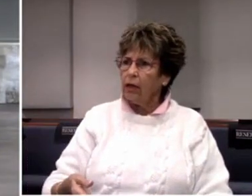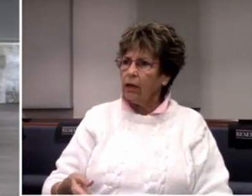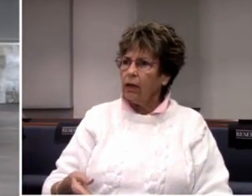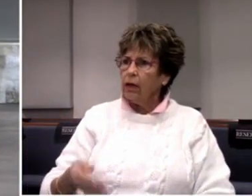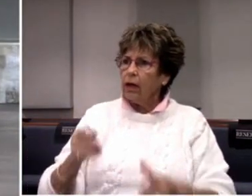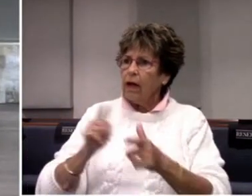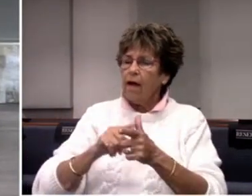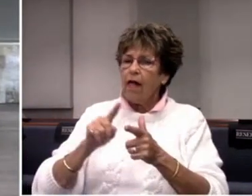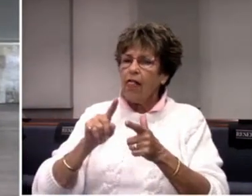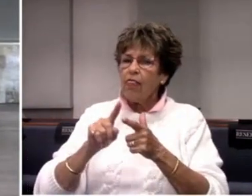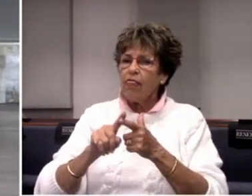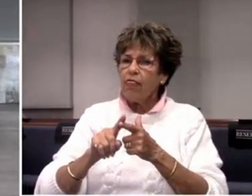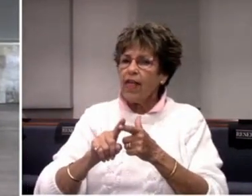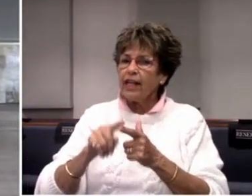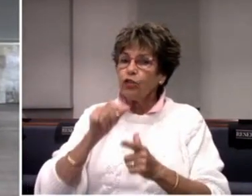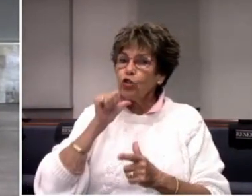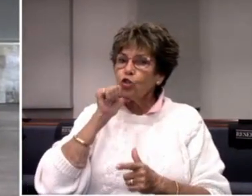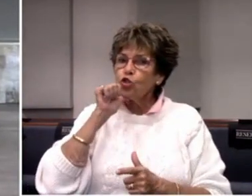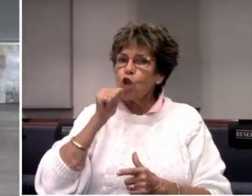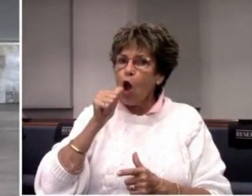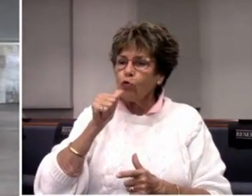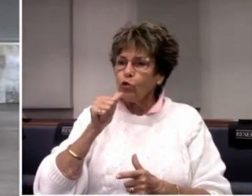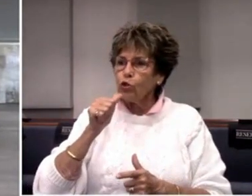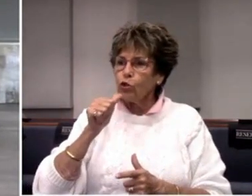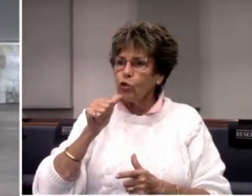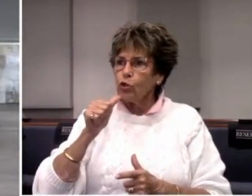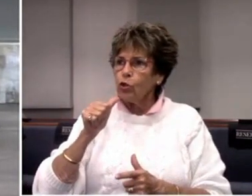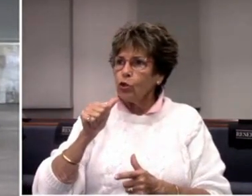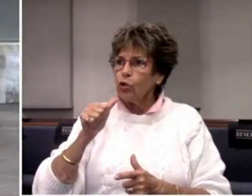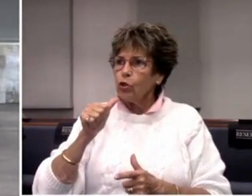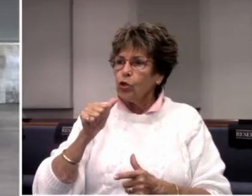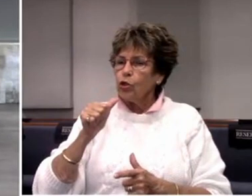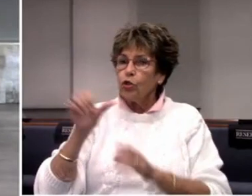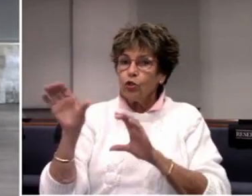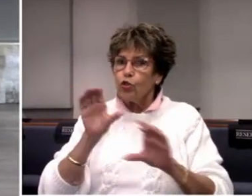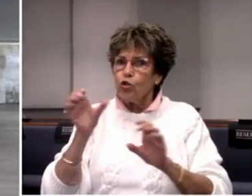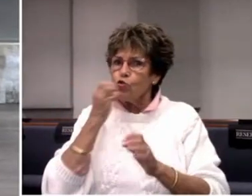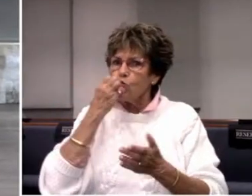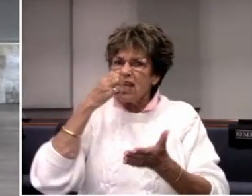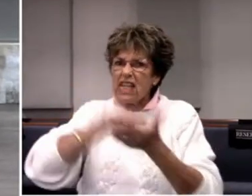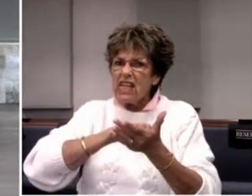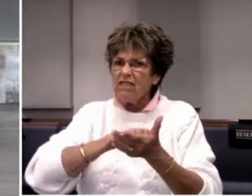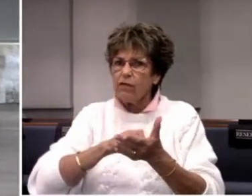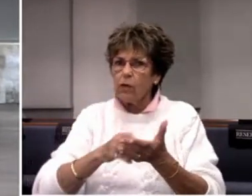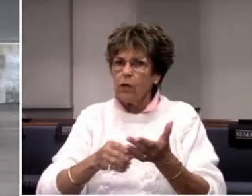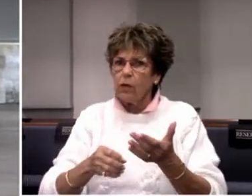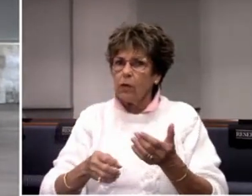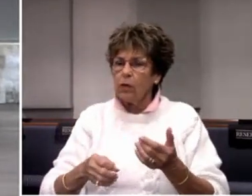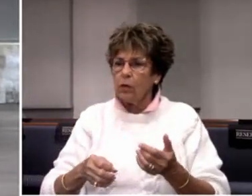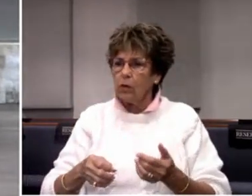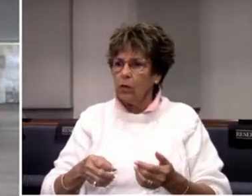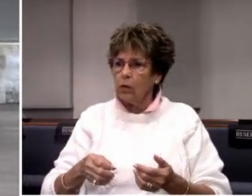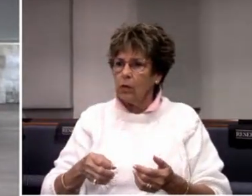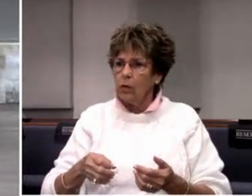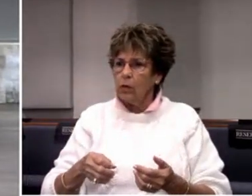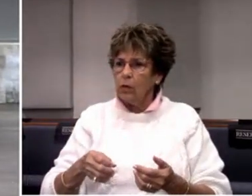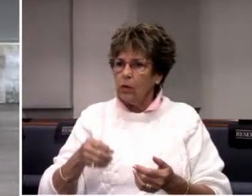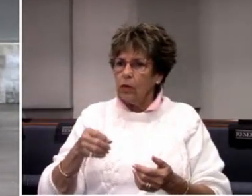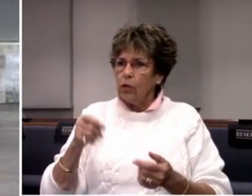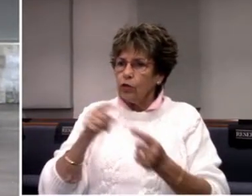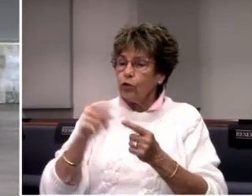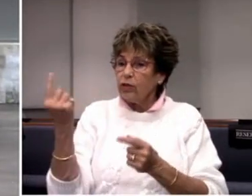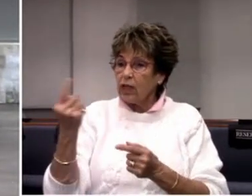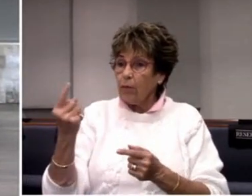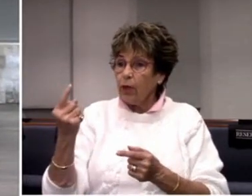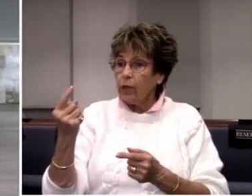Then recompense to no man evil for evil. And by the way, the system on the earth to